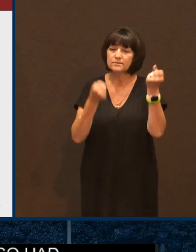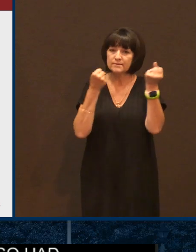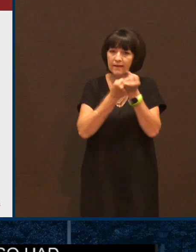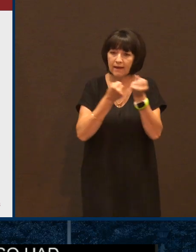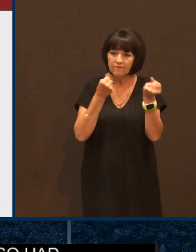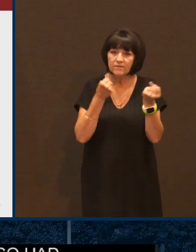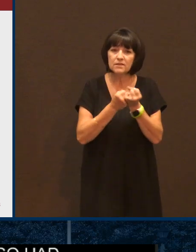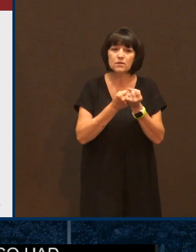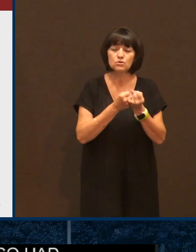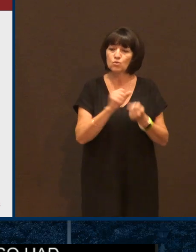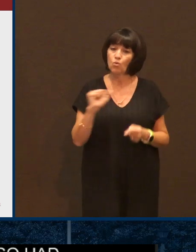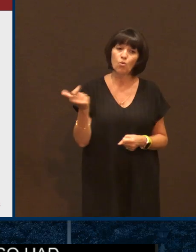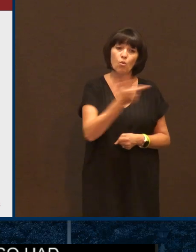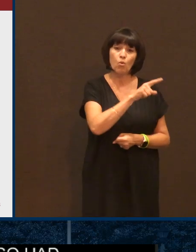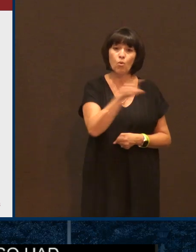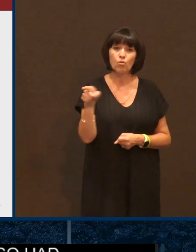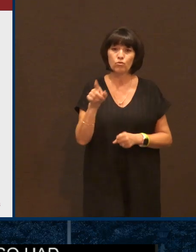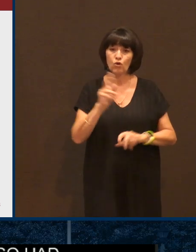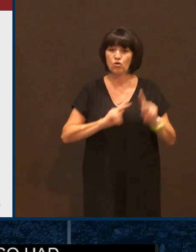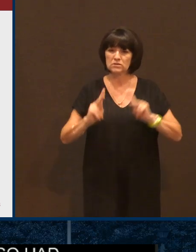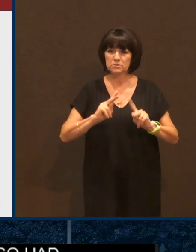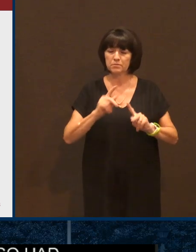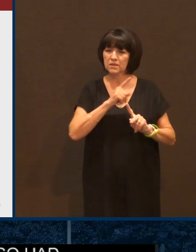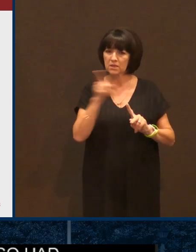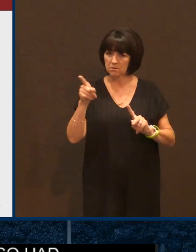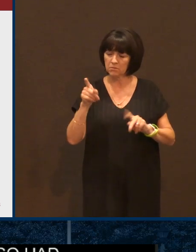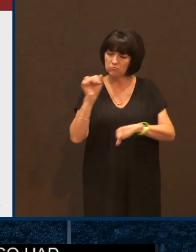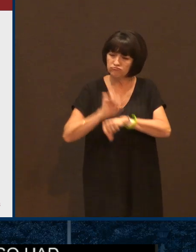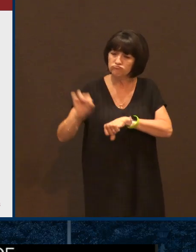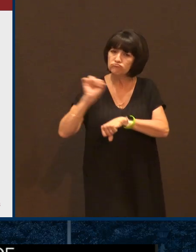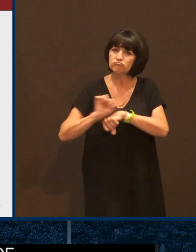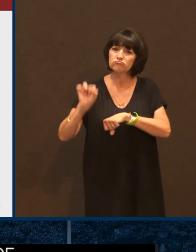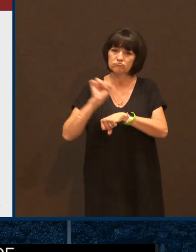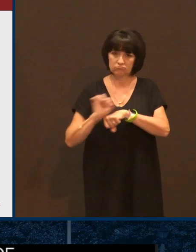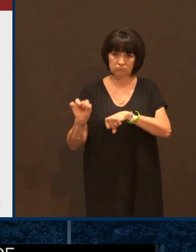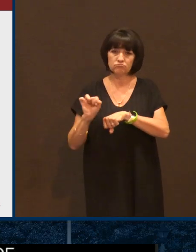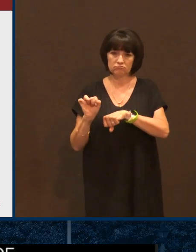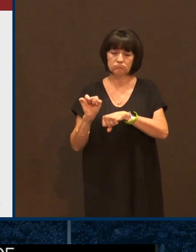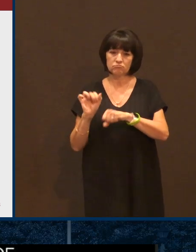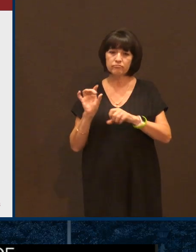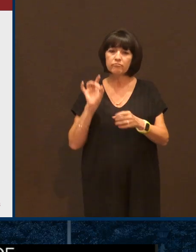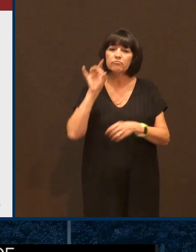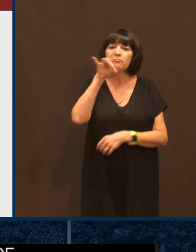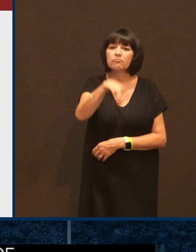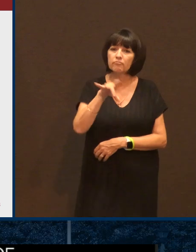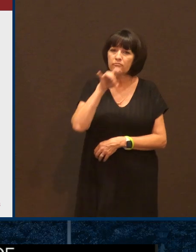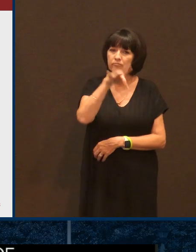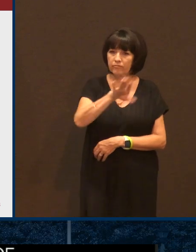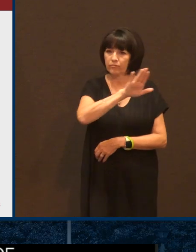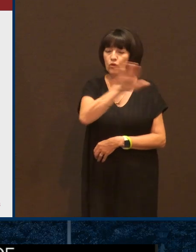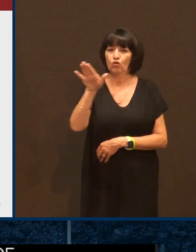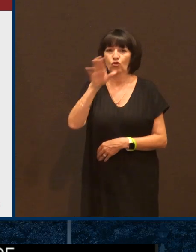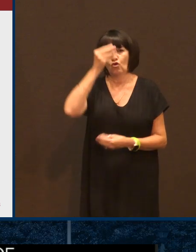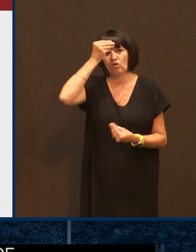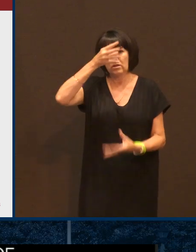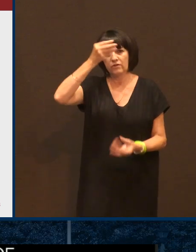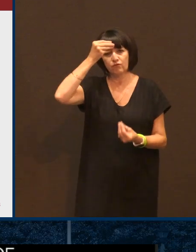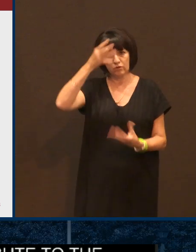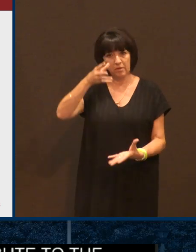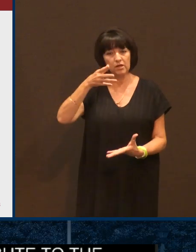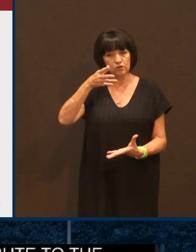cared enough to contribute to the guidance that we hope will lead our students to a very profitable learning year as we open